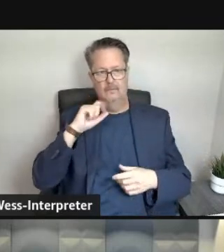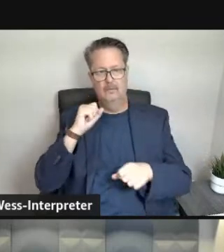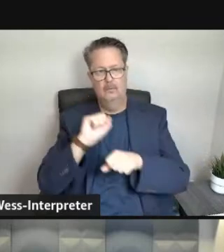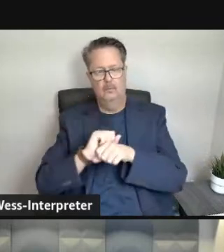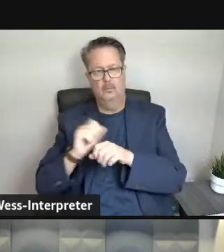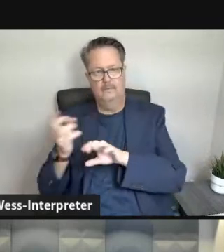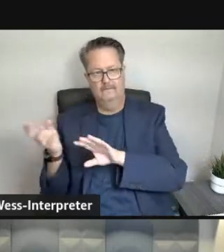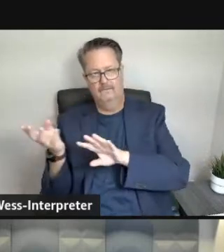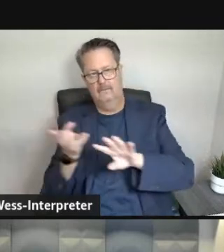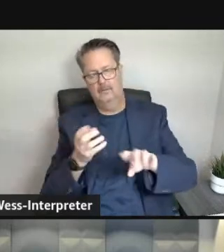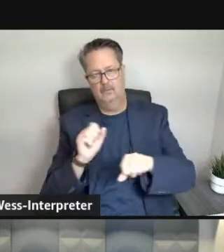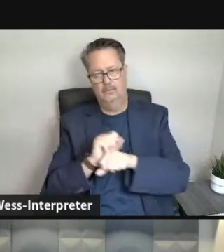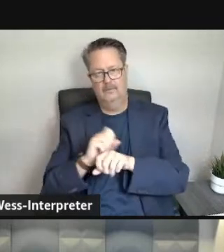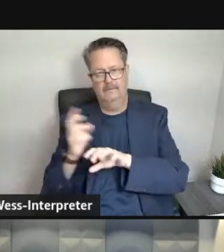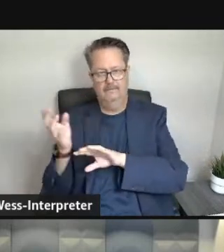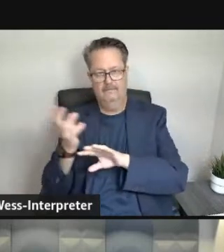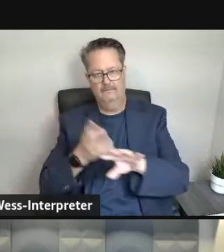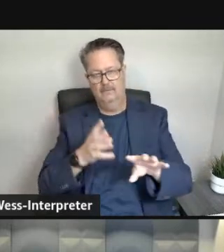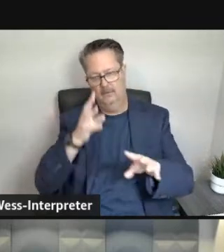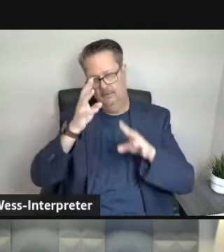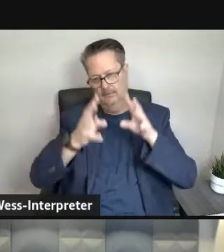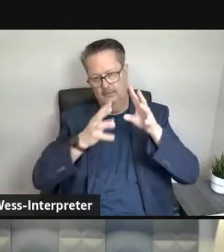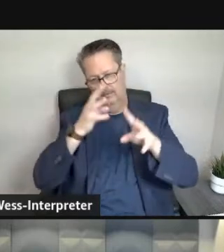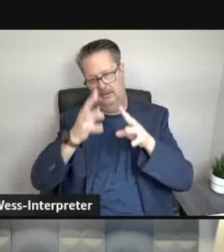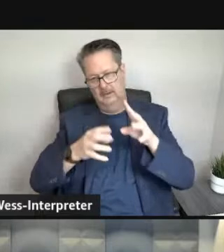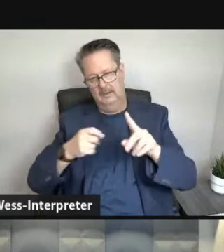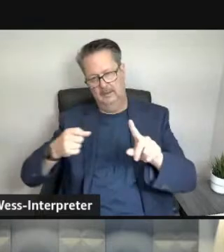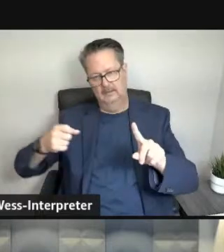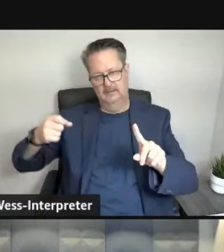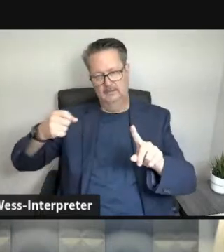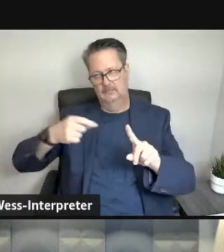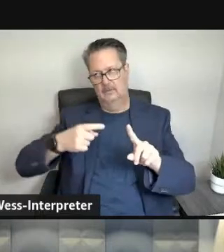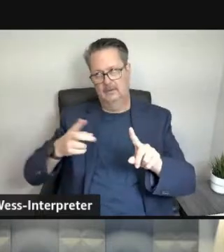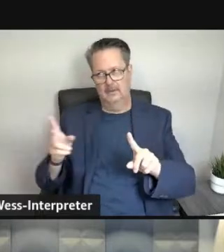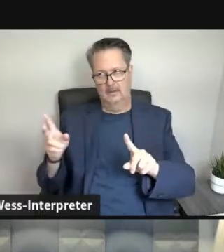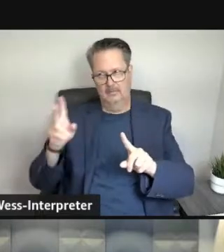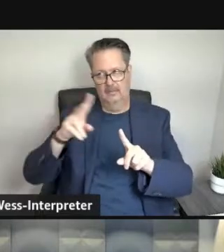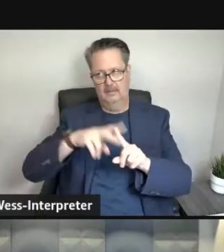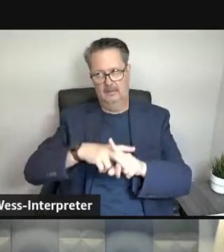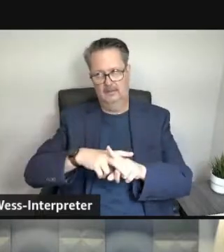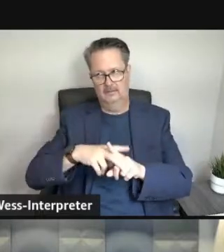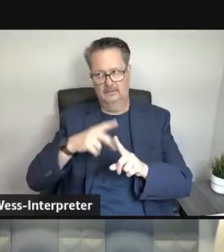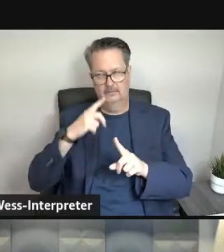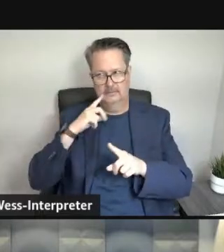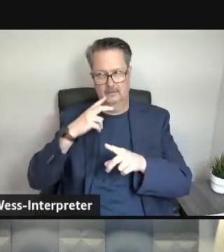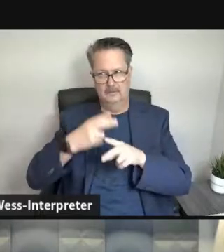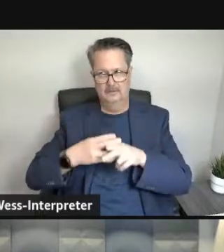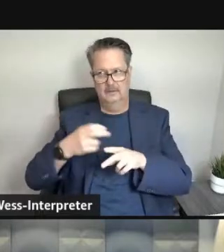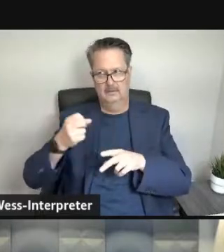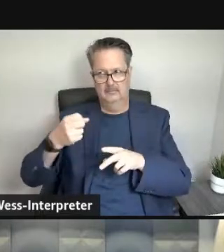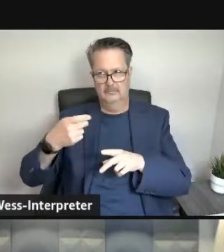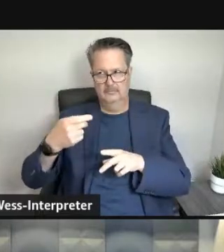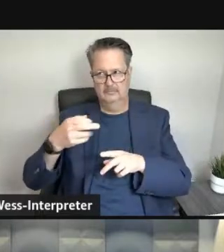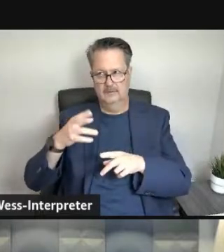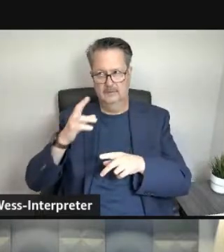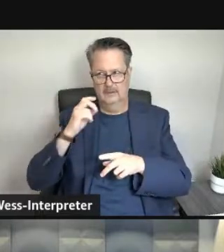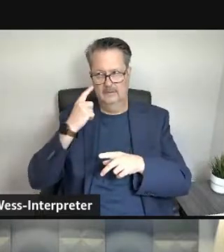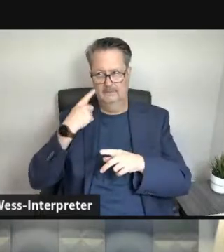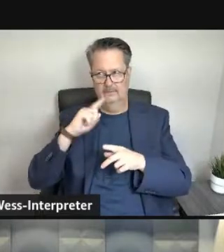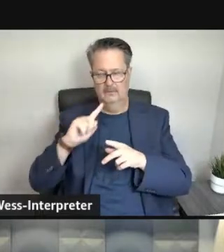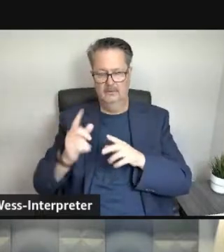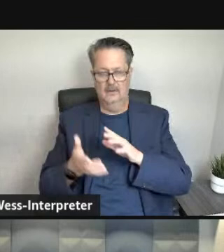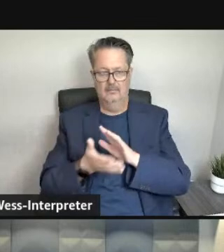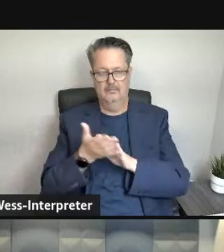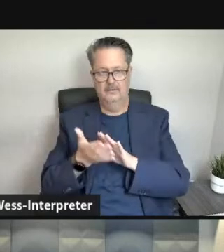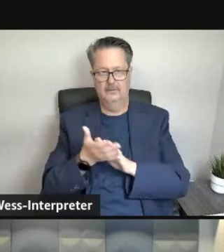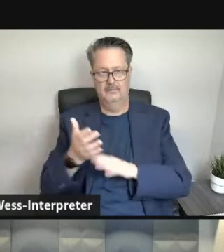This workflow creates a Spark application in the data team A namespace by using Spark operator. The